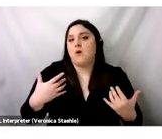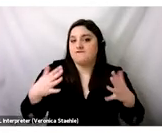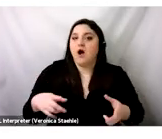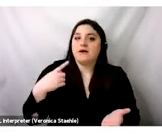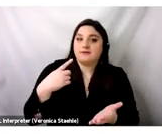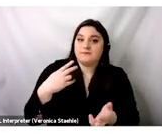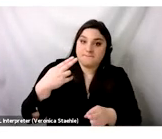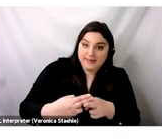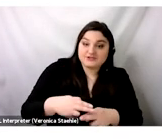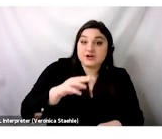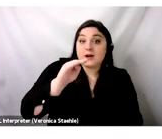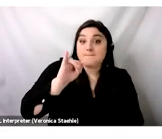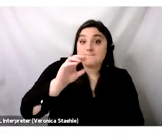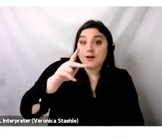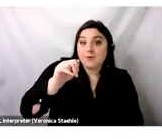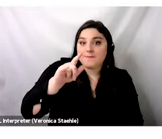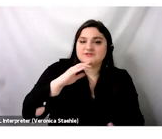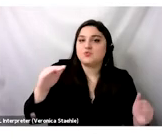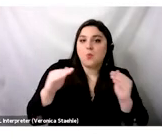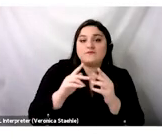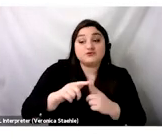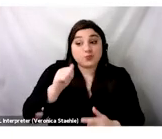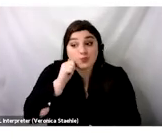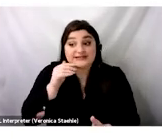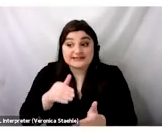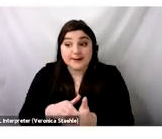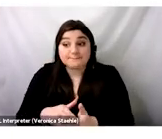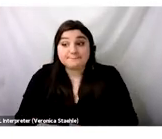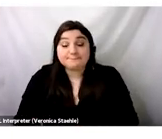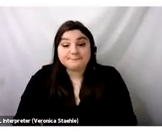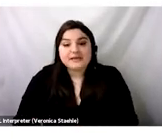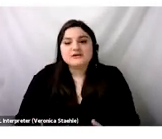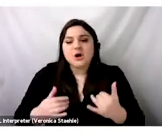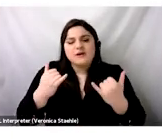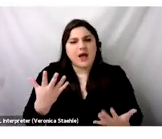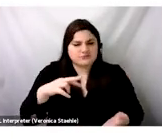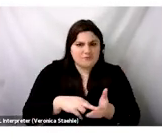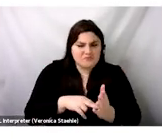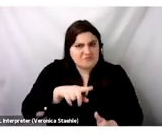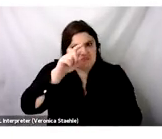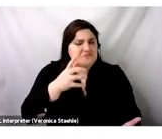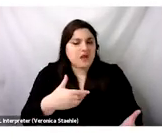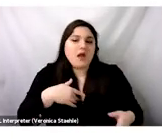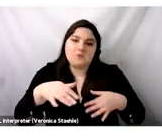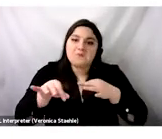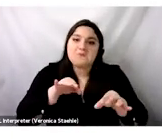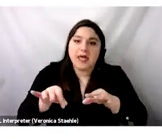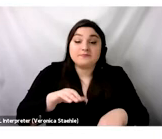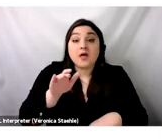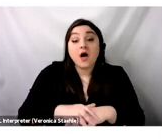environmental racism. What does that mean? So what you're seeing on the right is what the kind